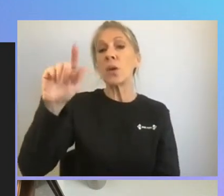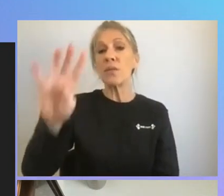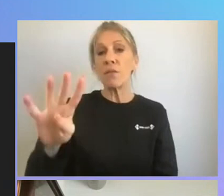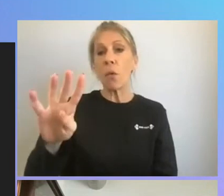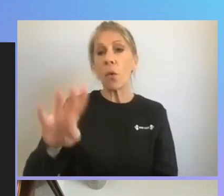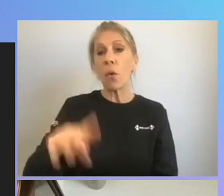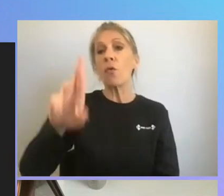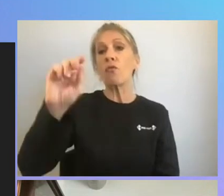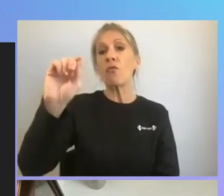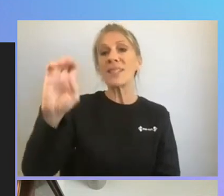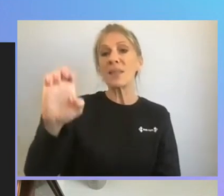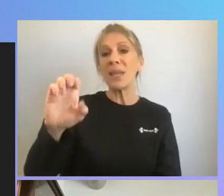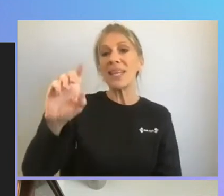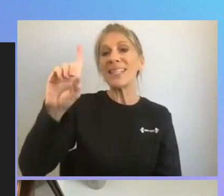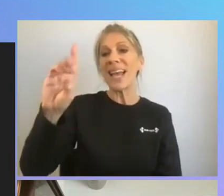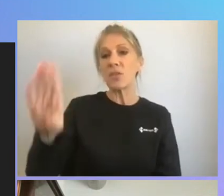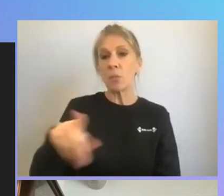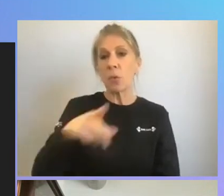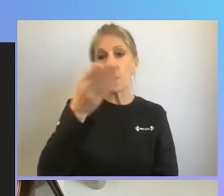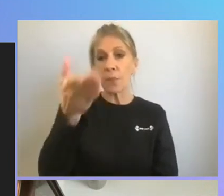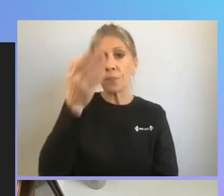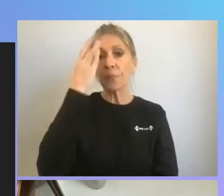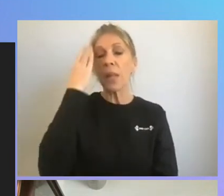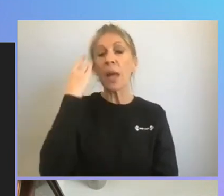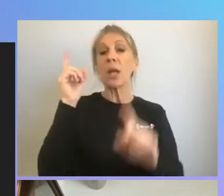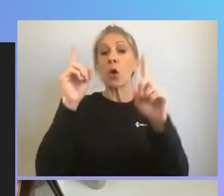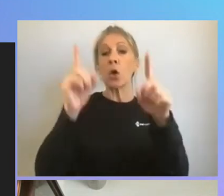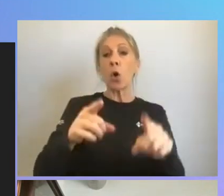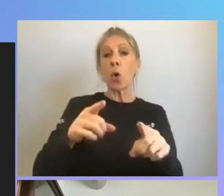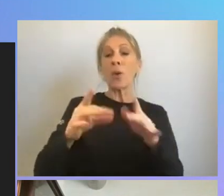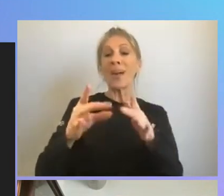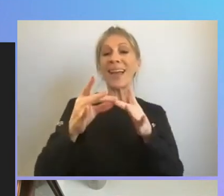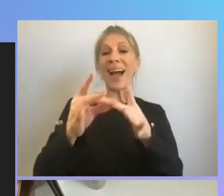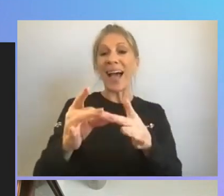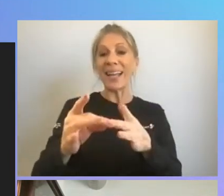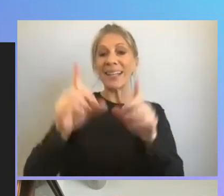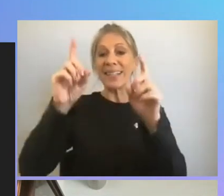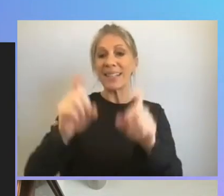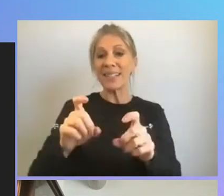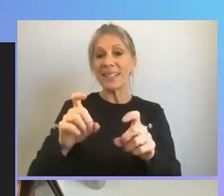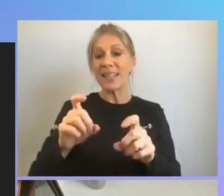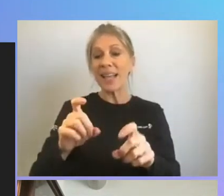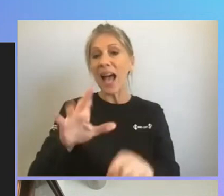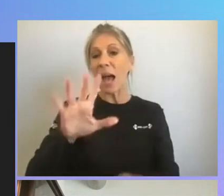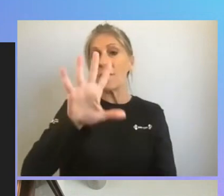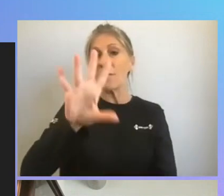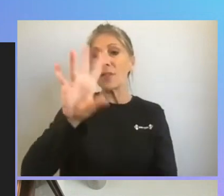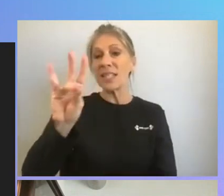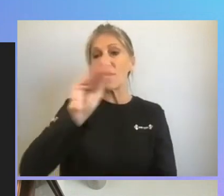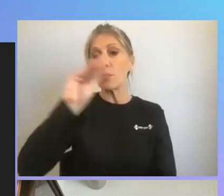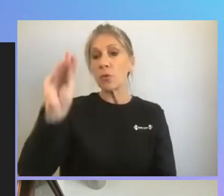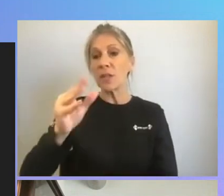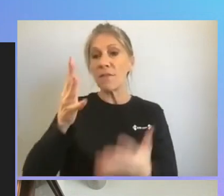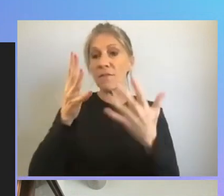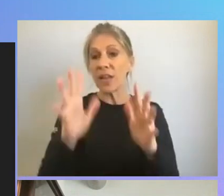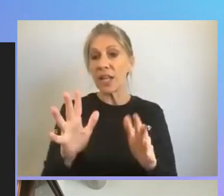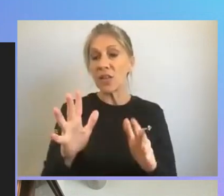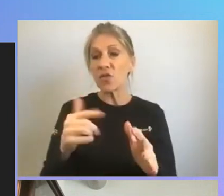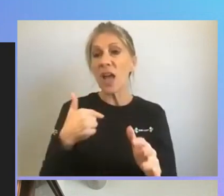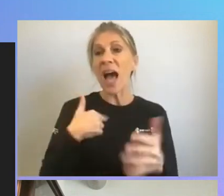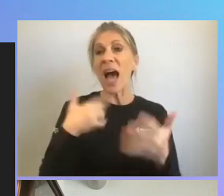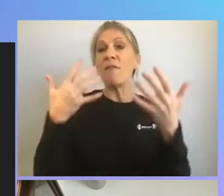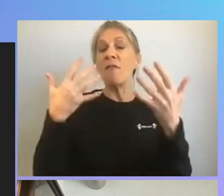testing the recipe dashboard. I'm going to go over to the guided test tab, where you'll see I'm actually 57% complete. I've